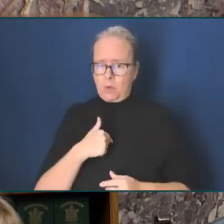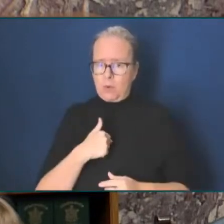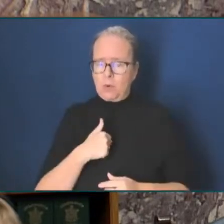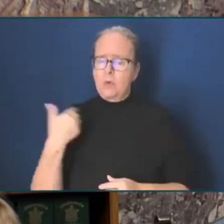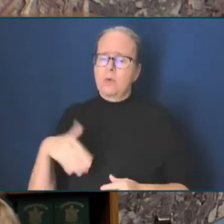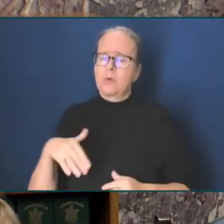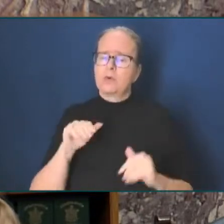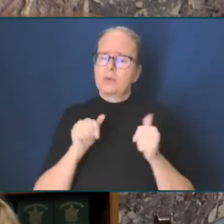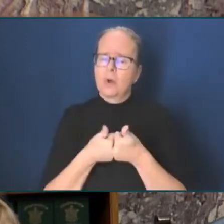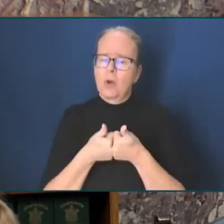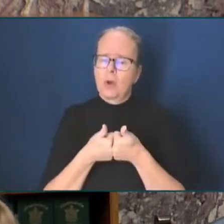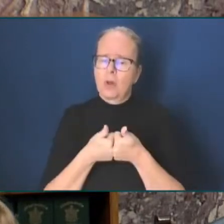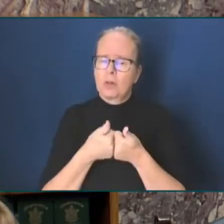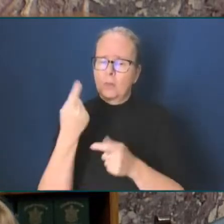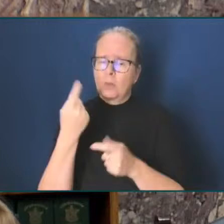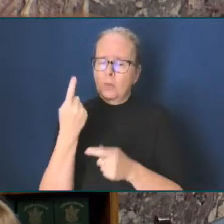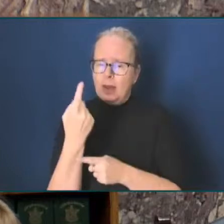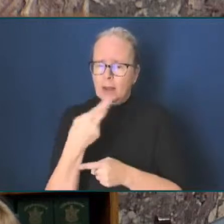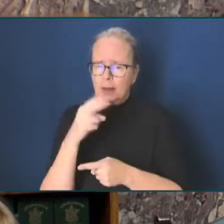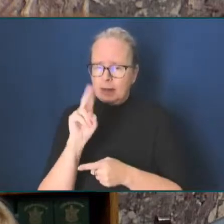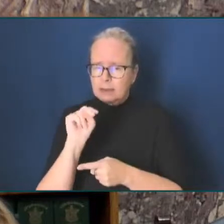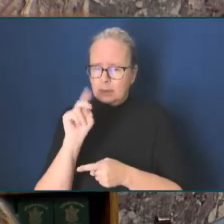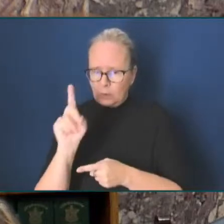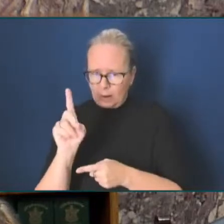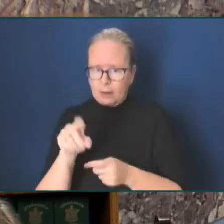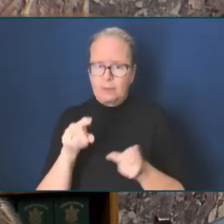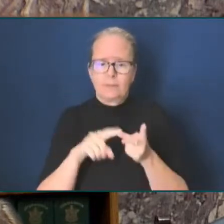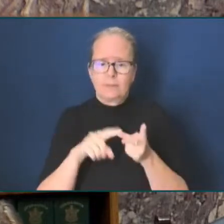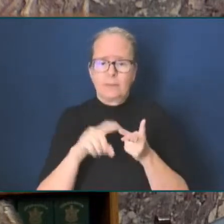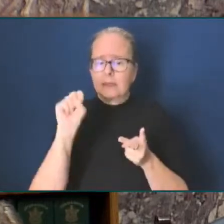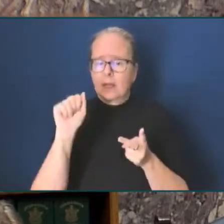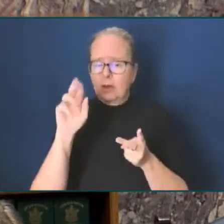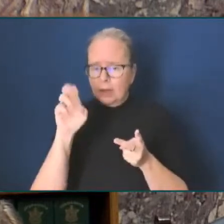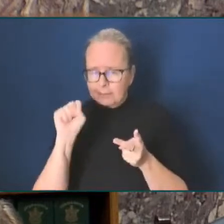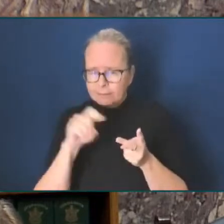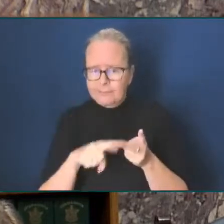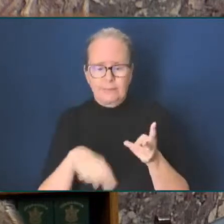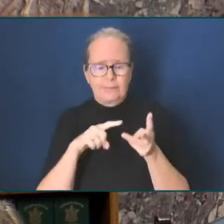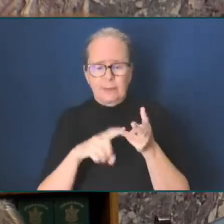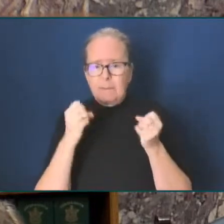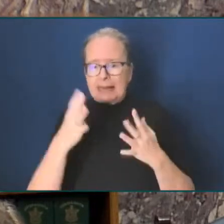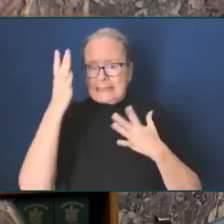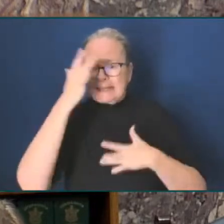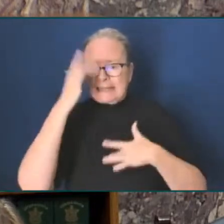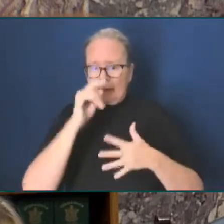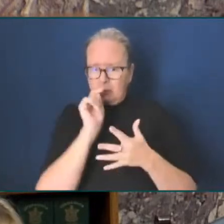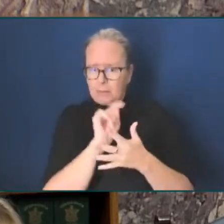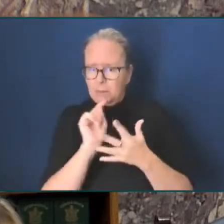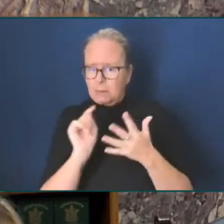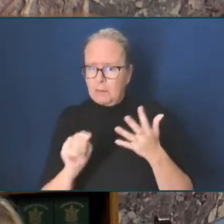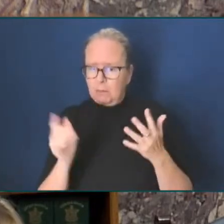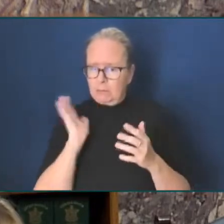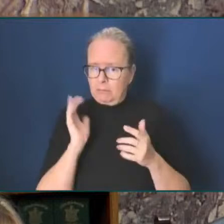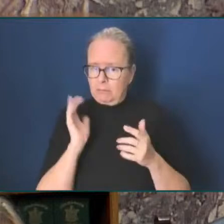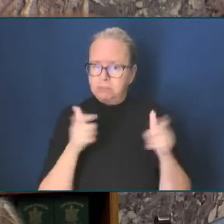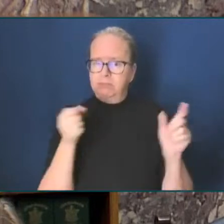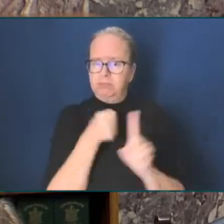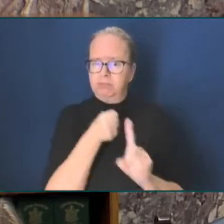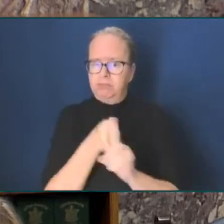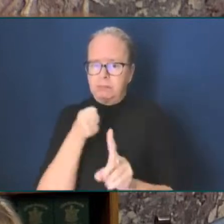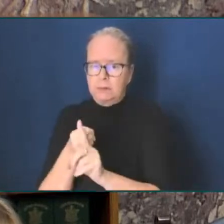But never have we seen a situation where even the current Premier's predecessor described our system correctly as